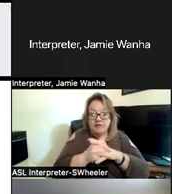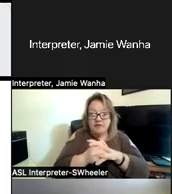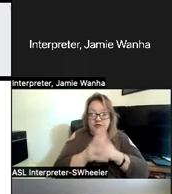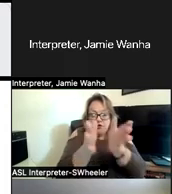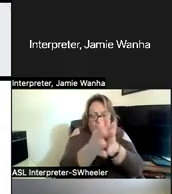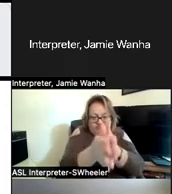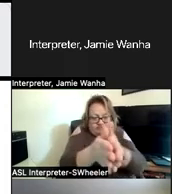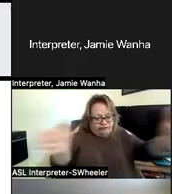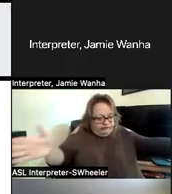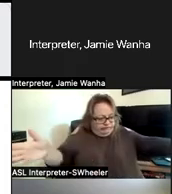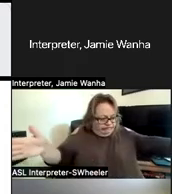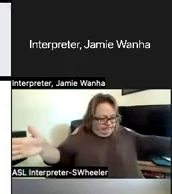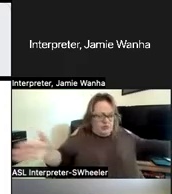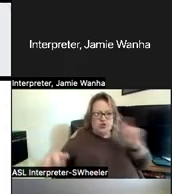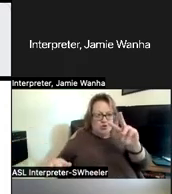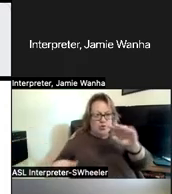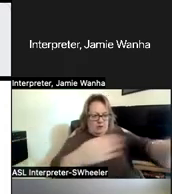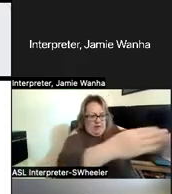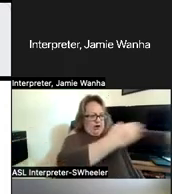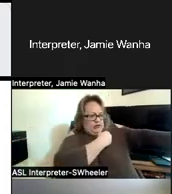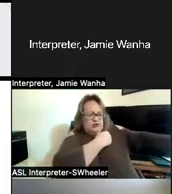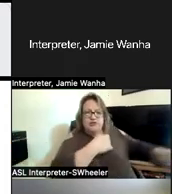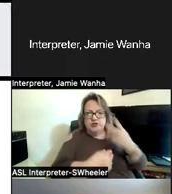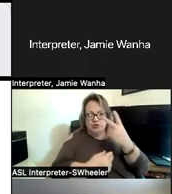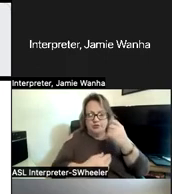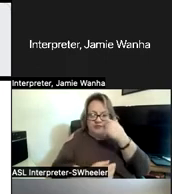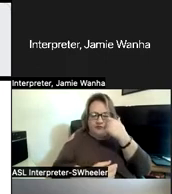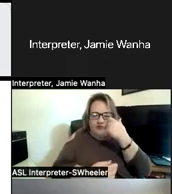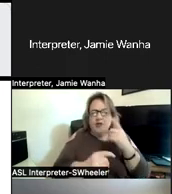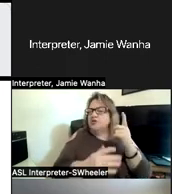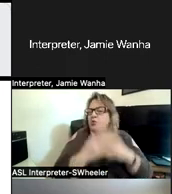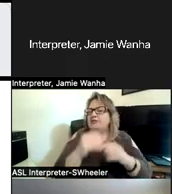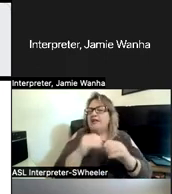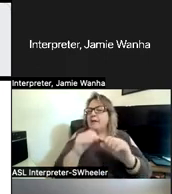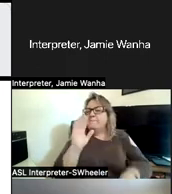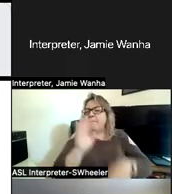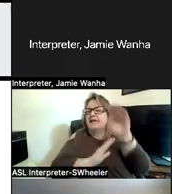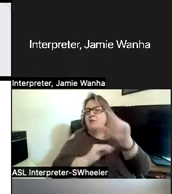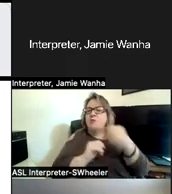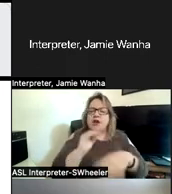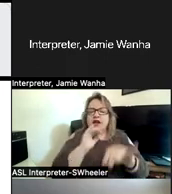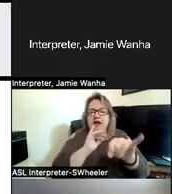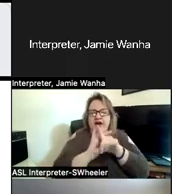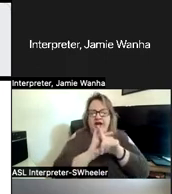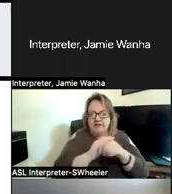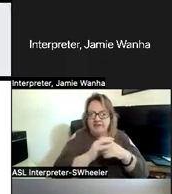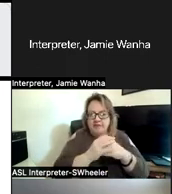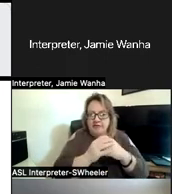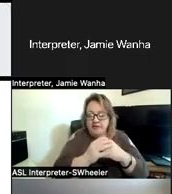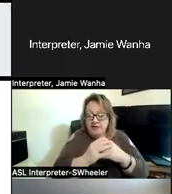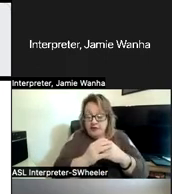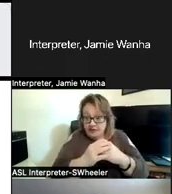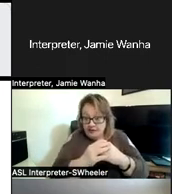several locations, but what are the maximum that we could identify? So it will be a very,